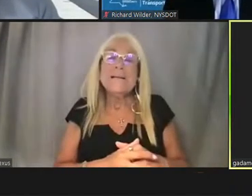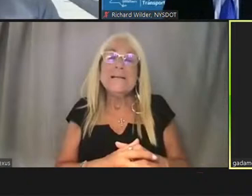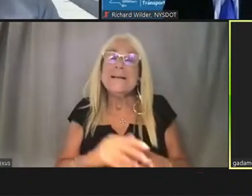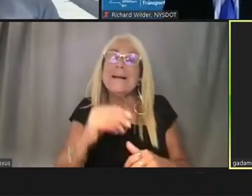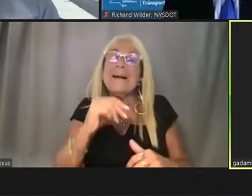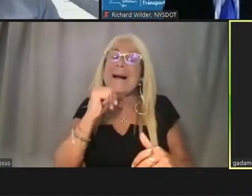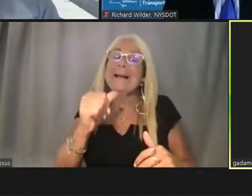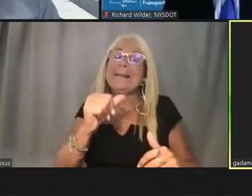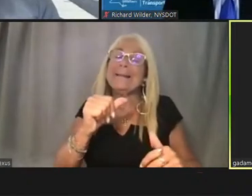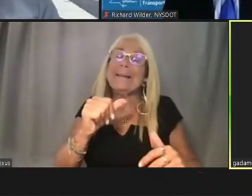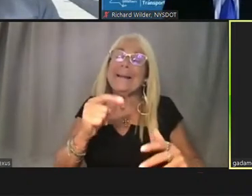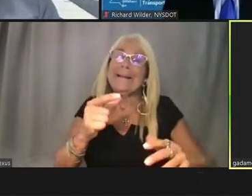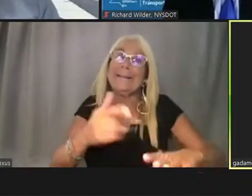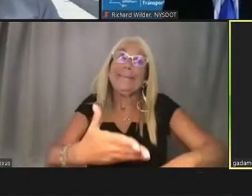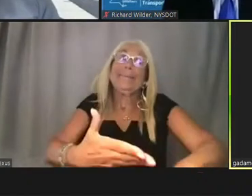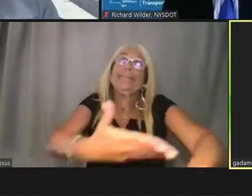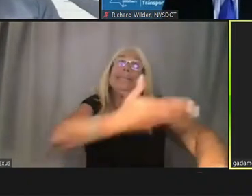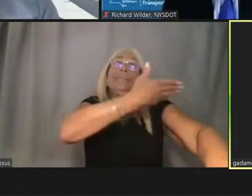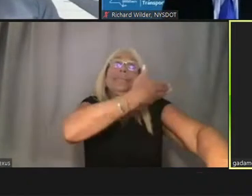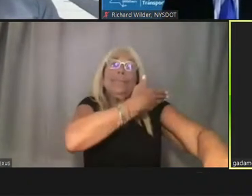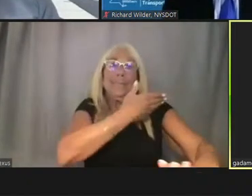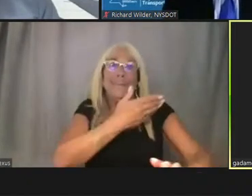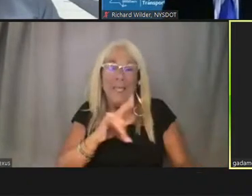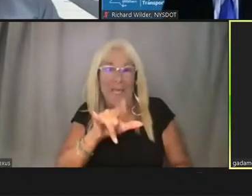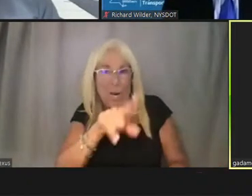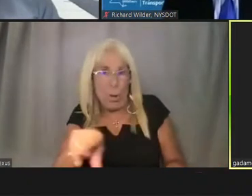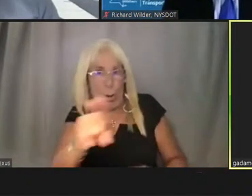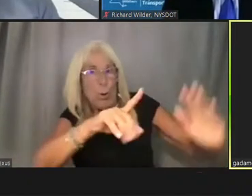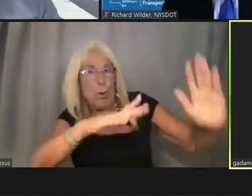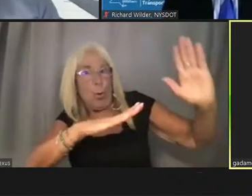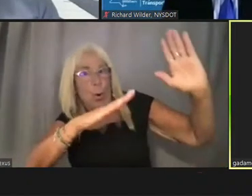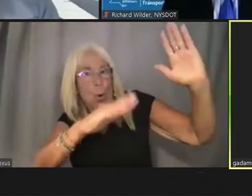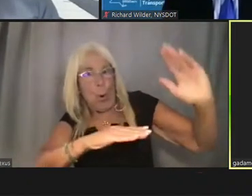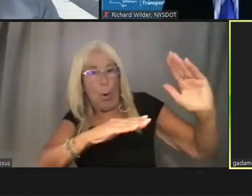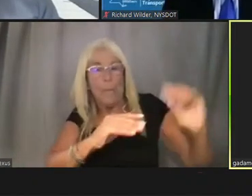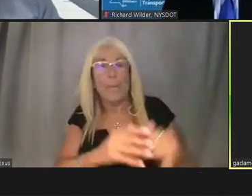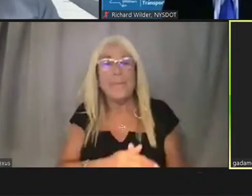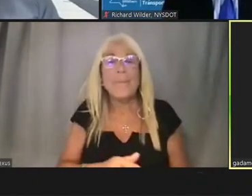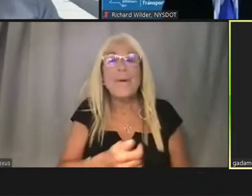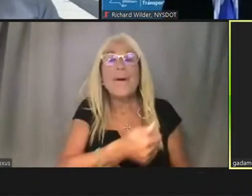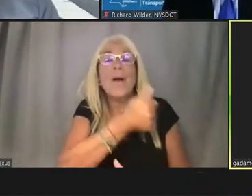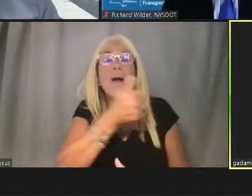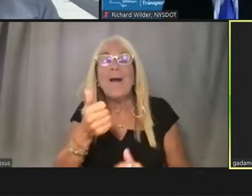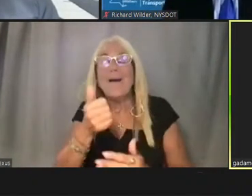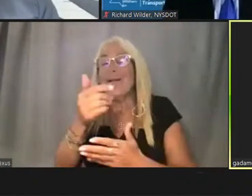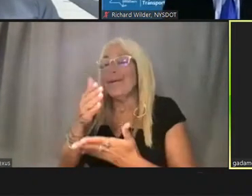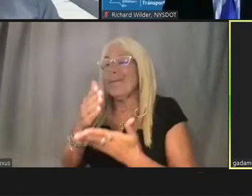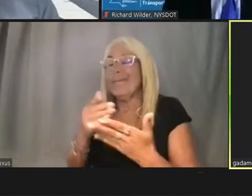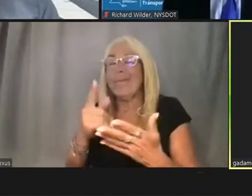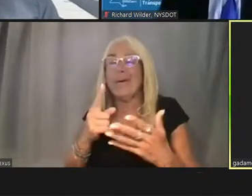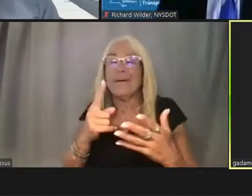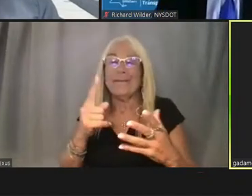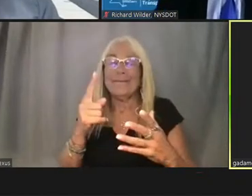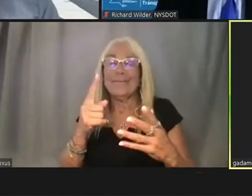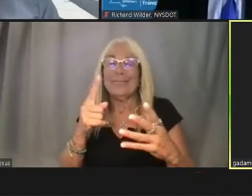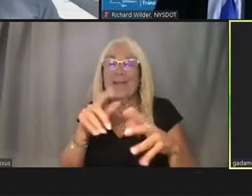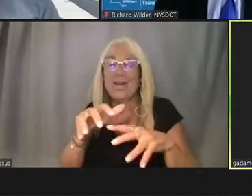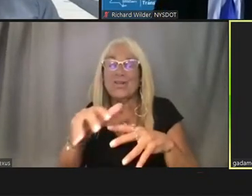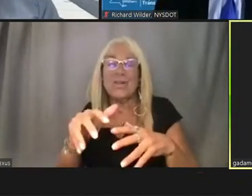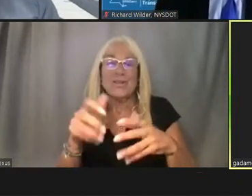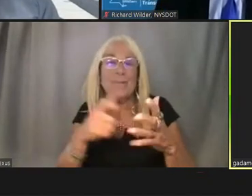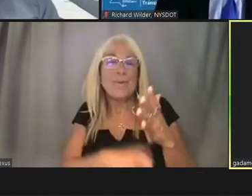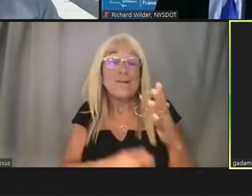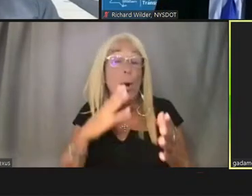influential and the way that you're hoping it would be another tenet of congestion pricing is that it will create cleaner air